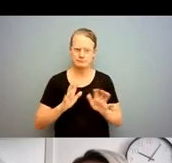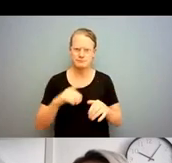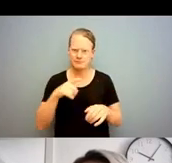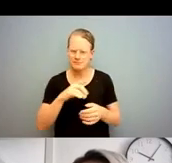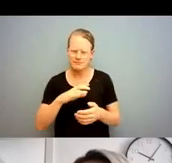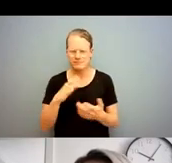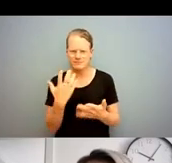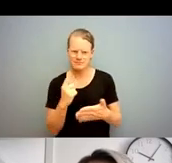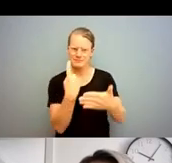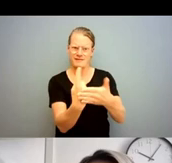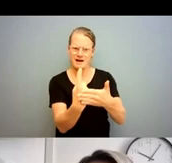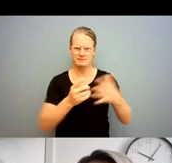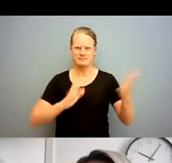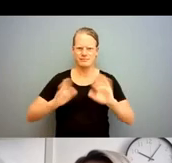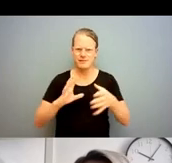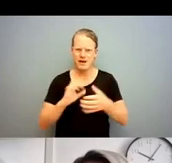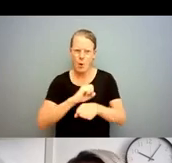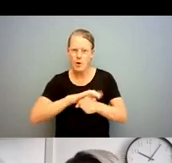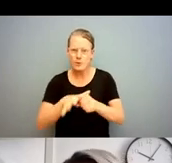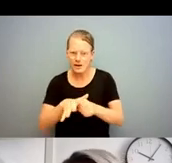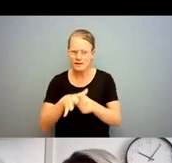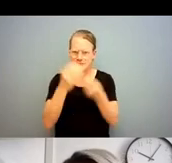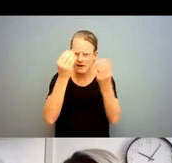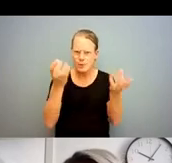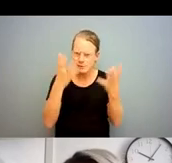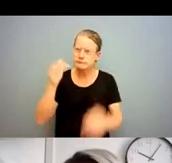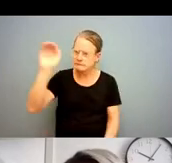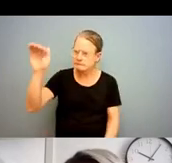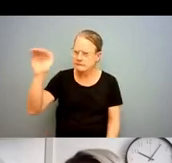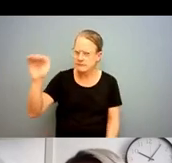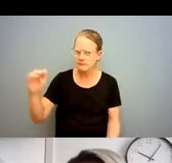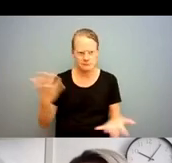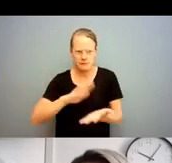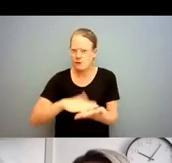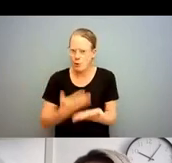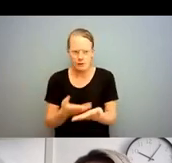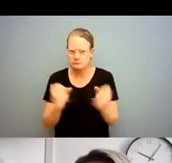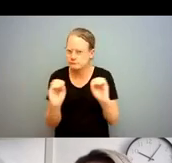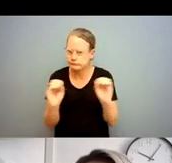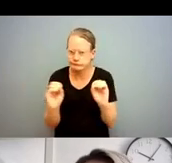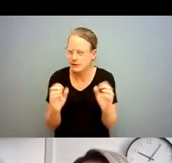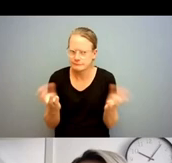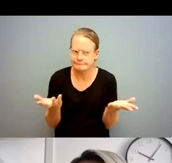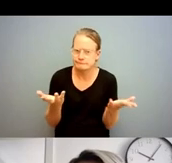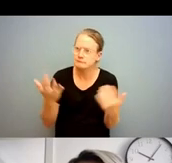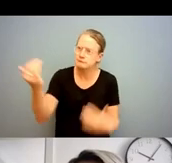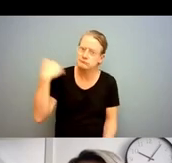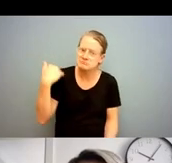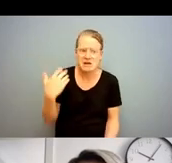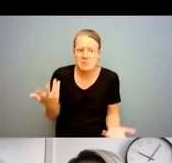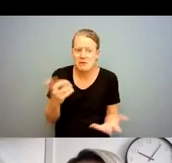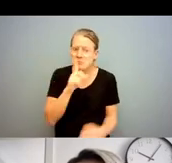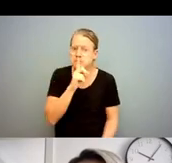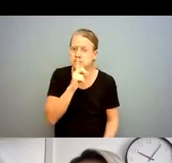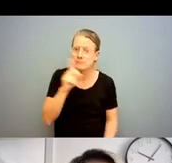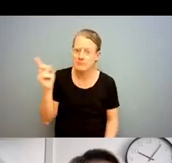but unfortunately, we haven't got any response. Some of the people with hearing impairment